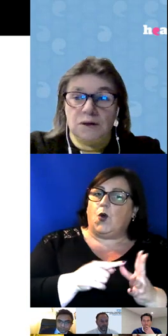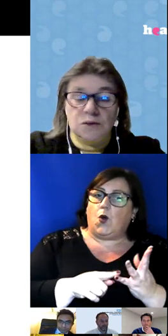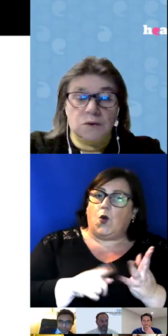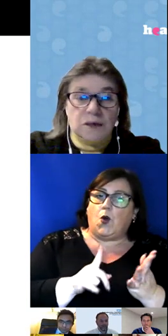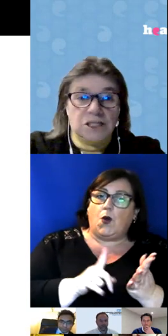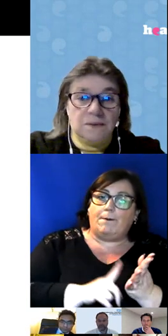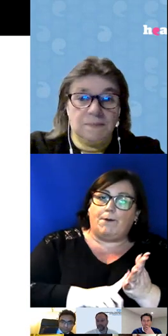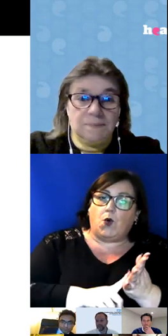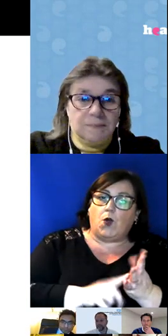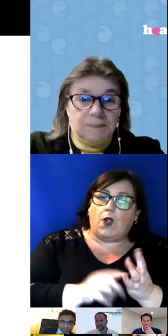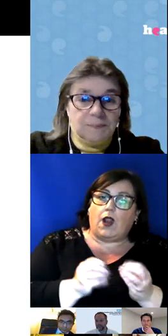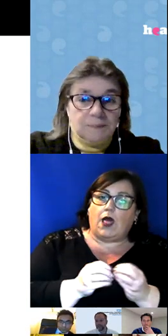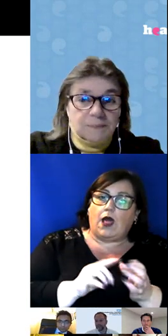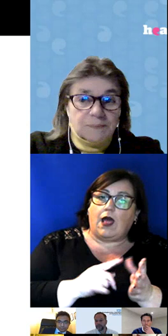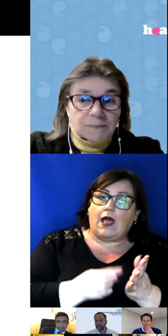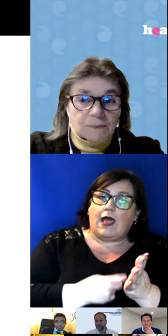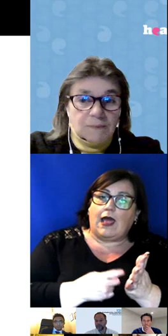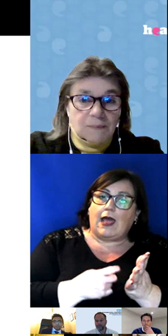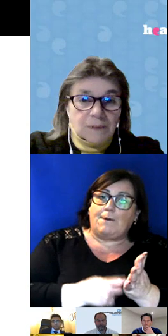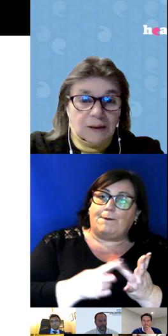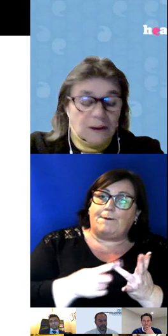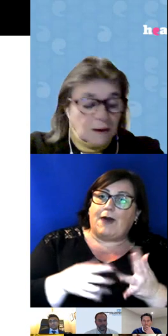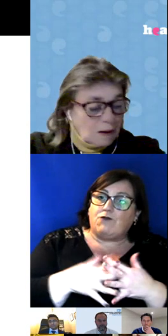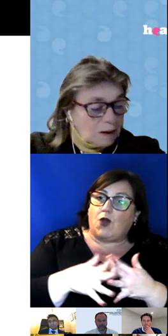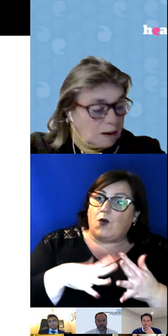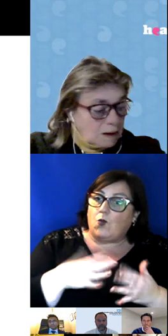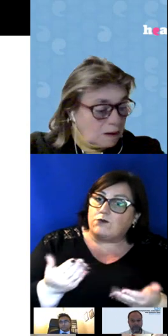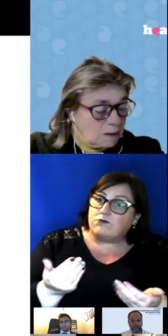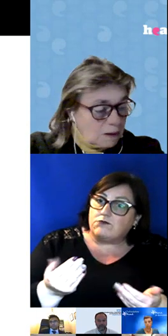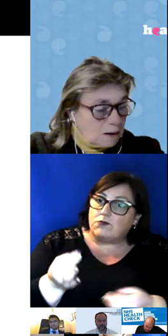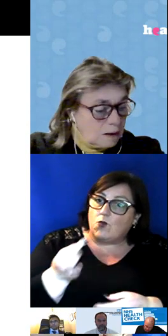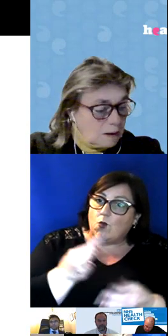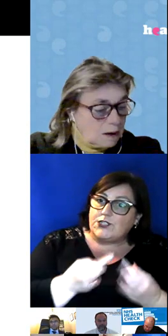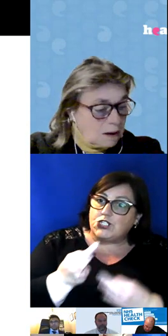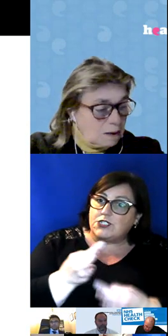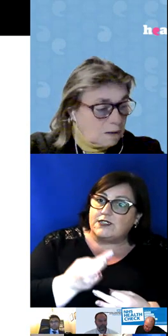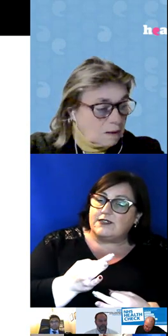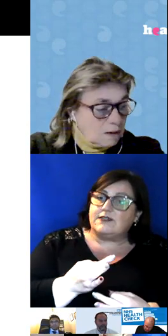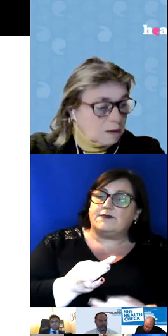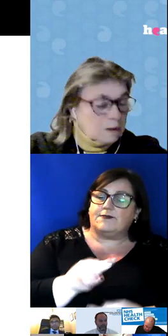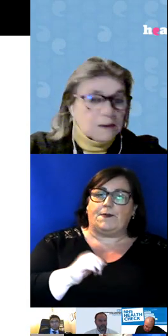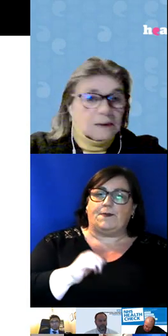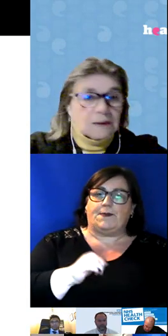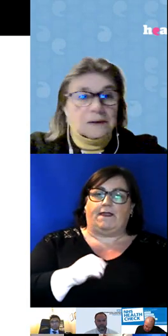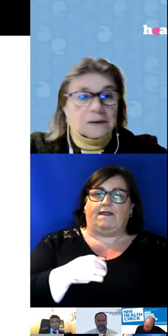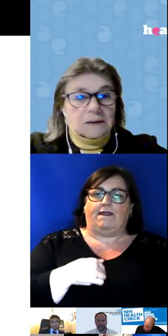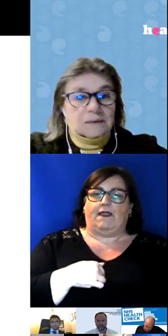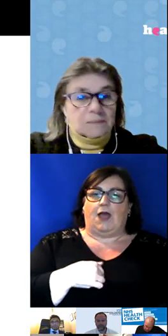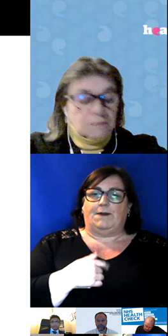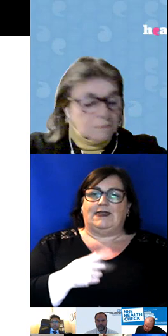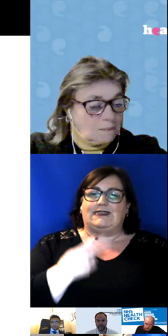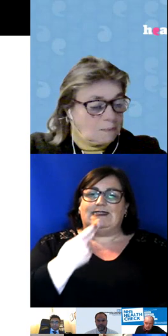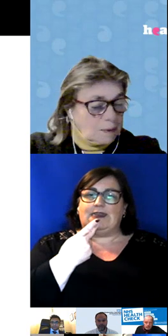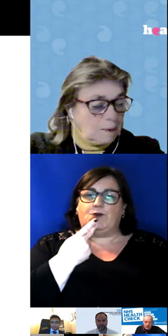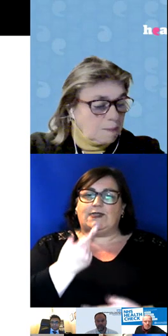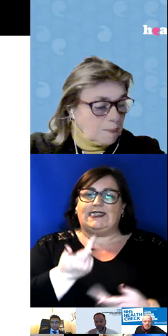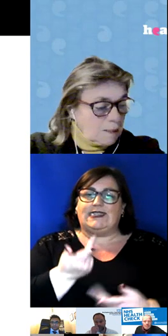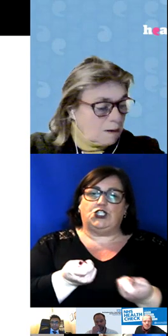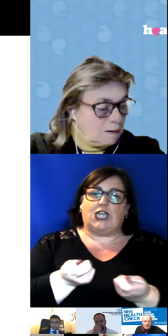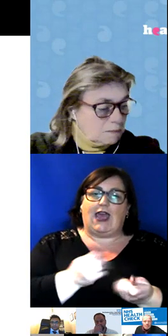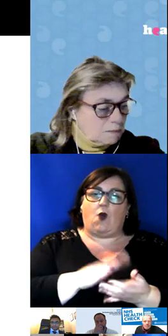to ask your question? Thanks, Roz. So Paul Barr, I'm the deputy chair of HOSC, and I'm also a district councillor as well, in